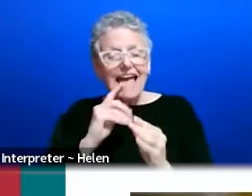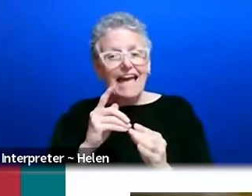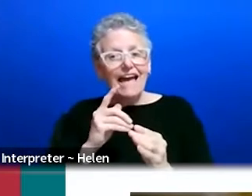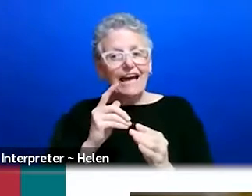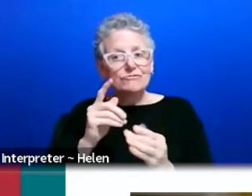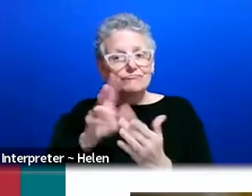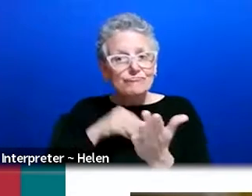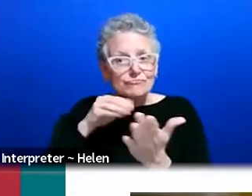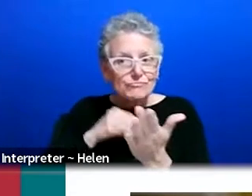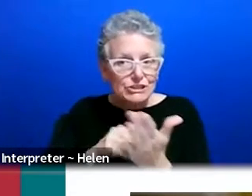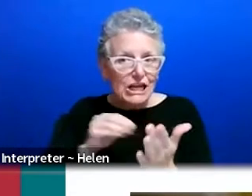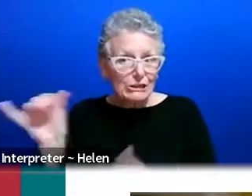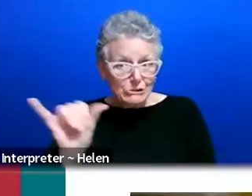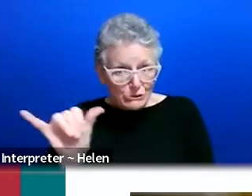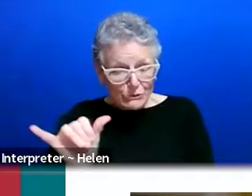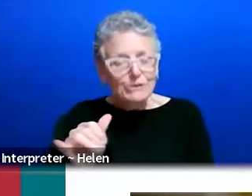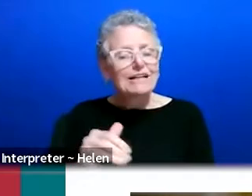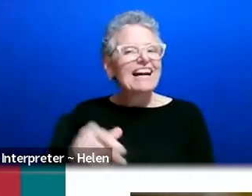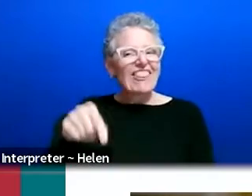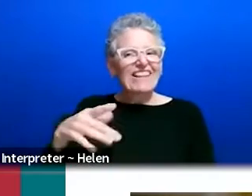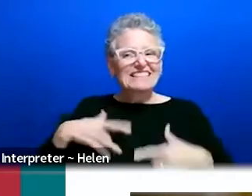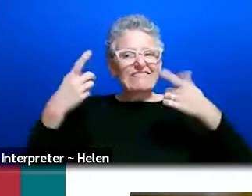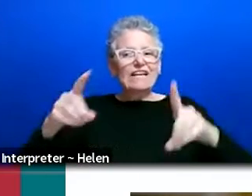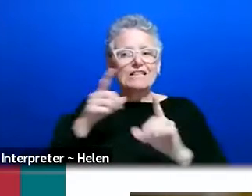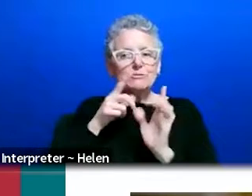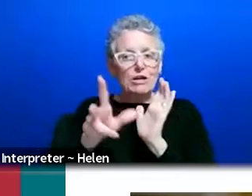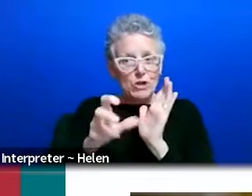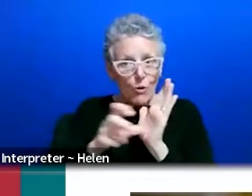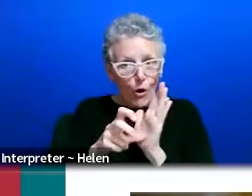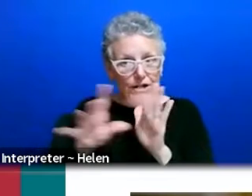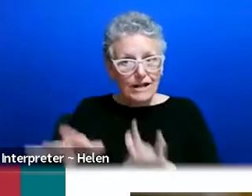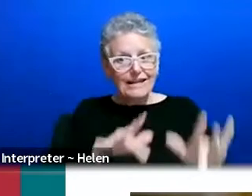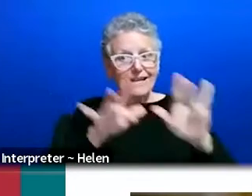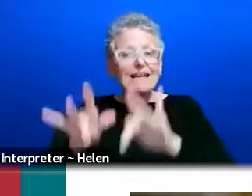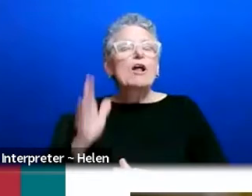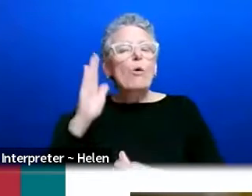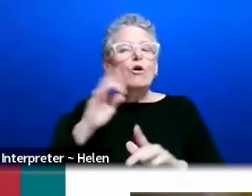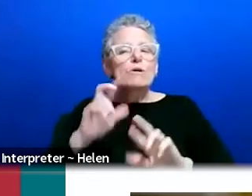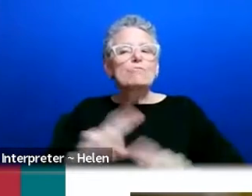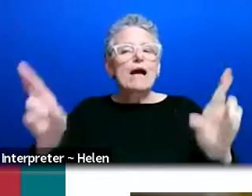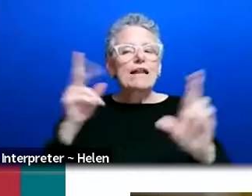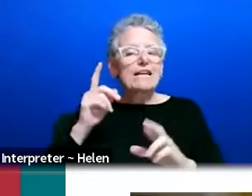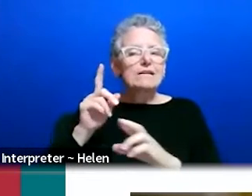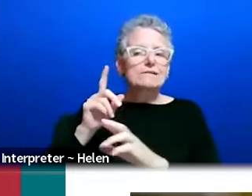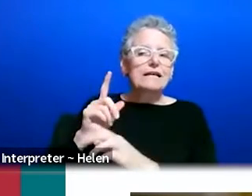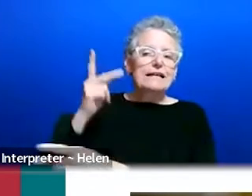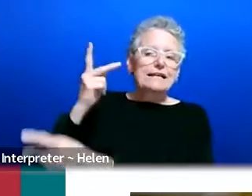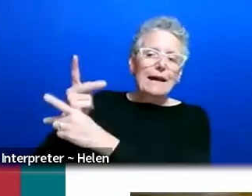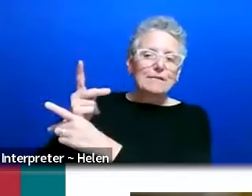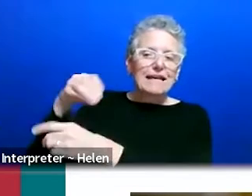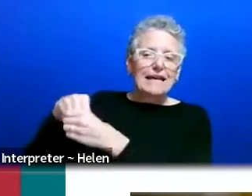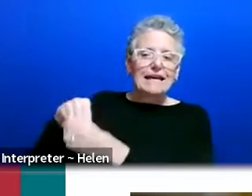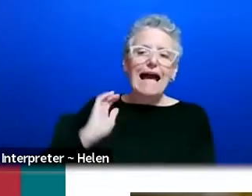The event is being recorded and will be available on archive from our